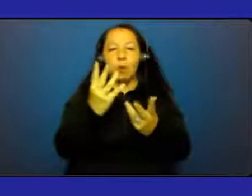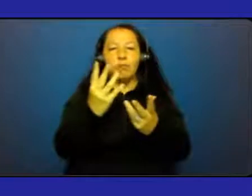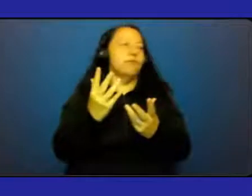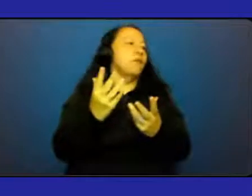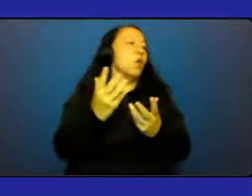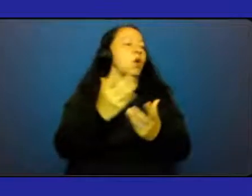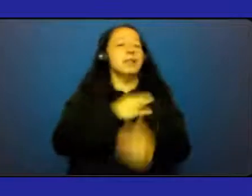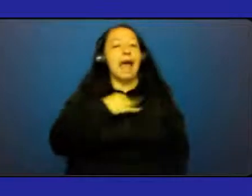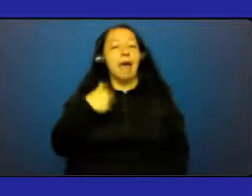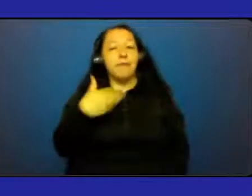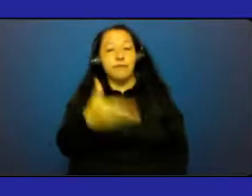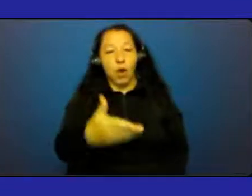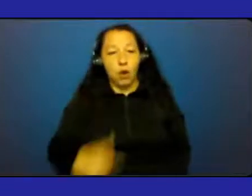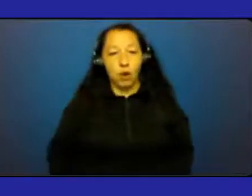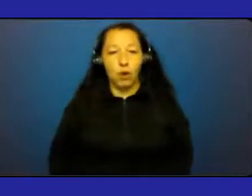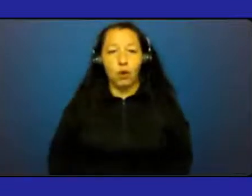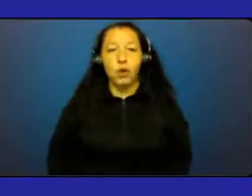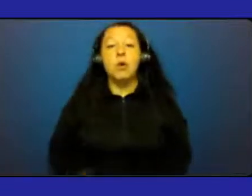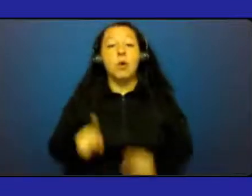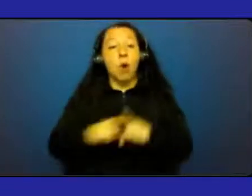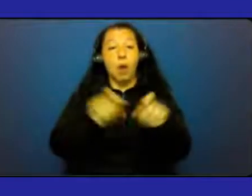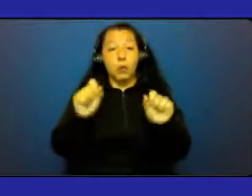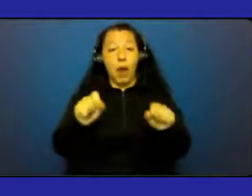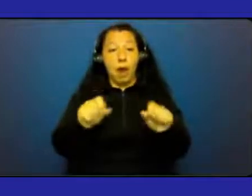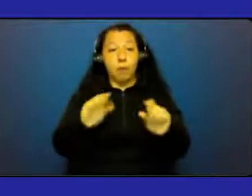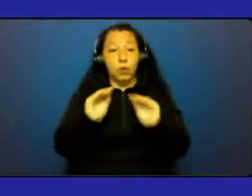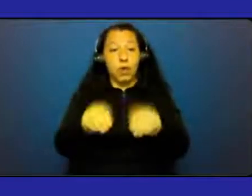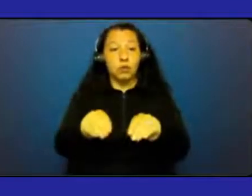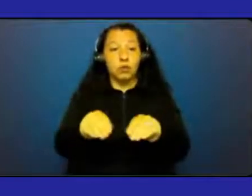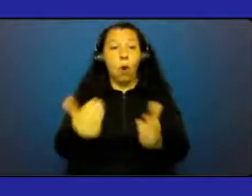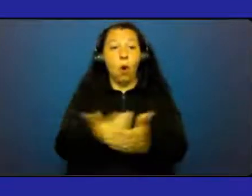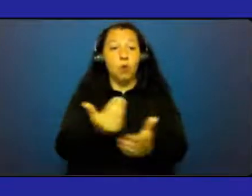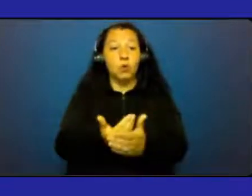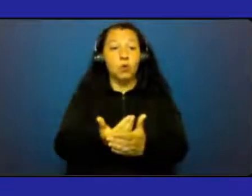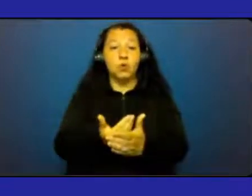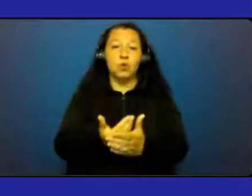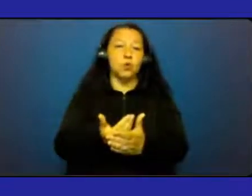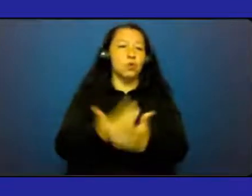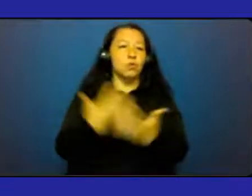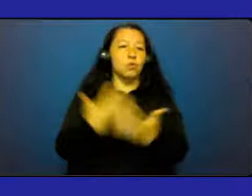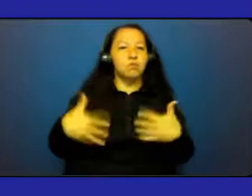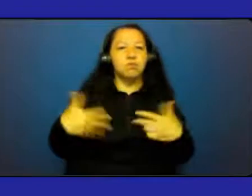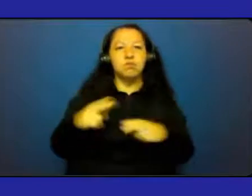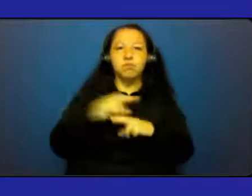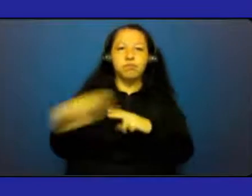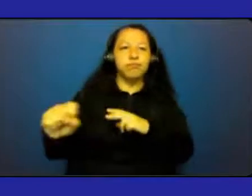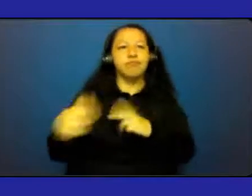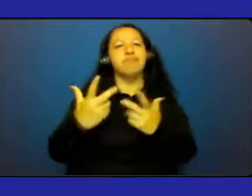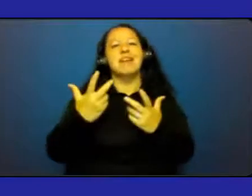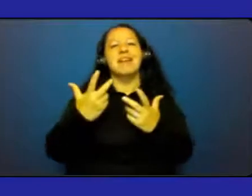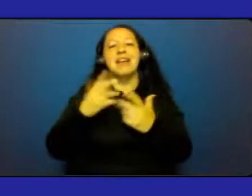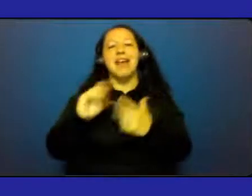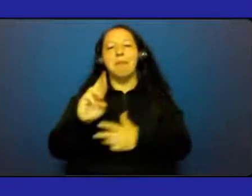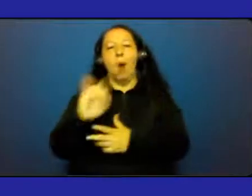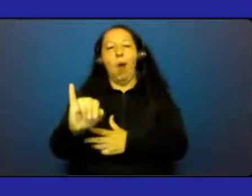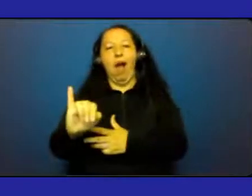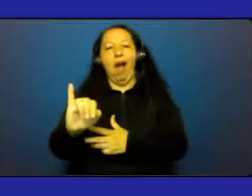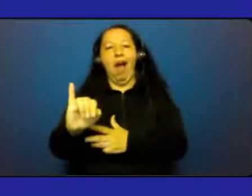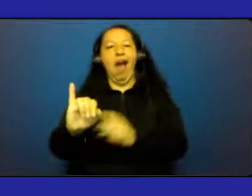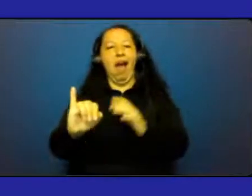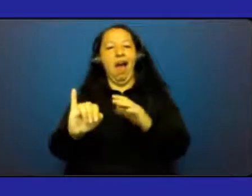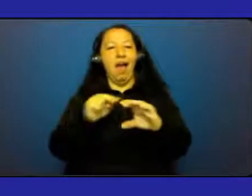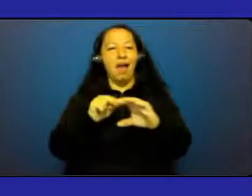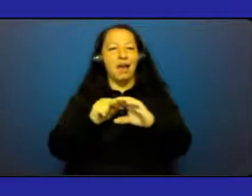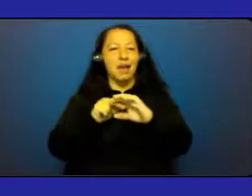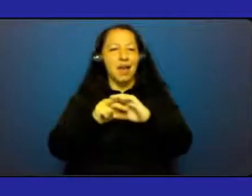was able to install new state-of-the-art MRI imaging for people